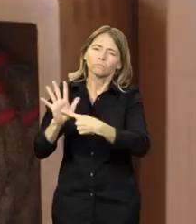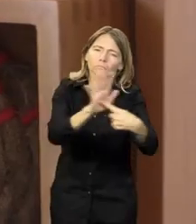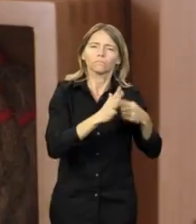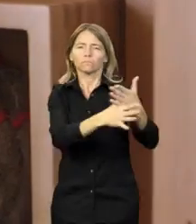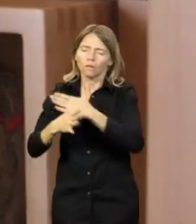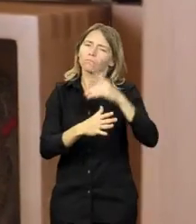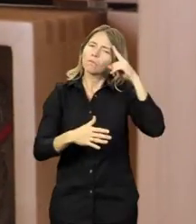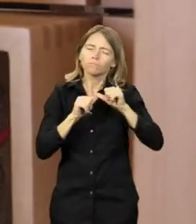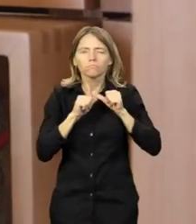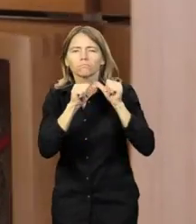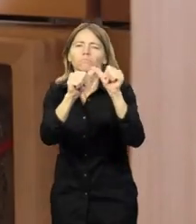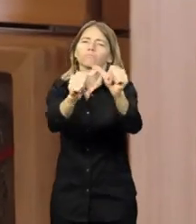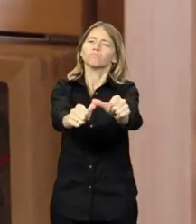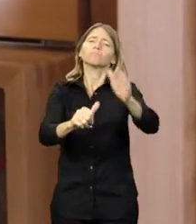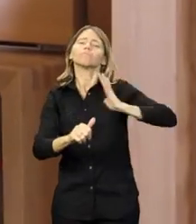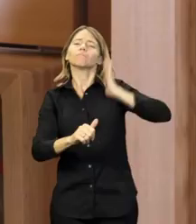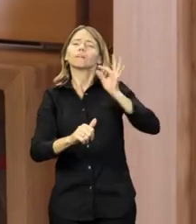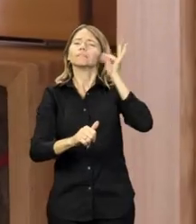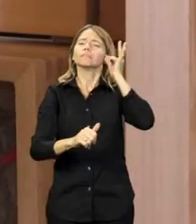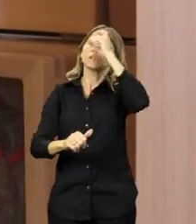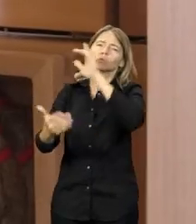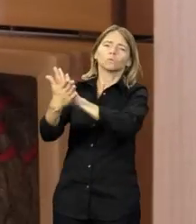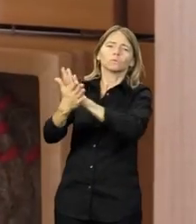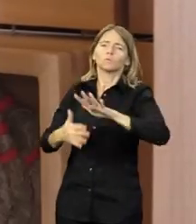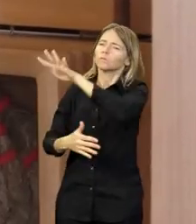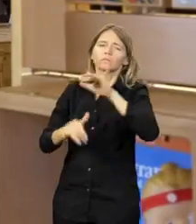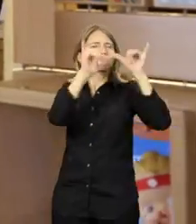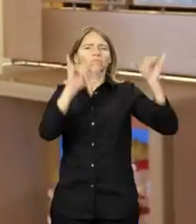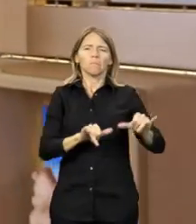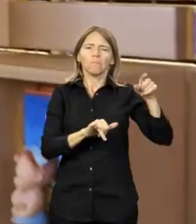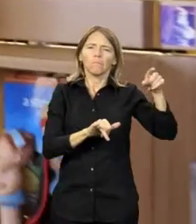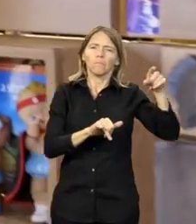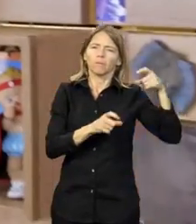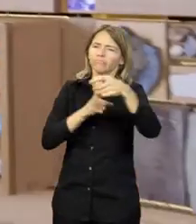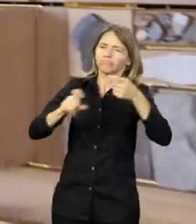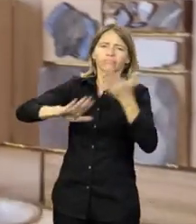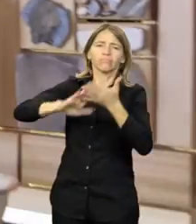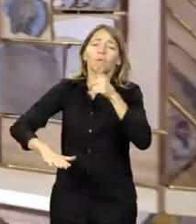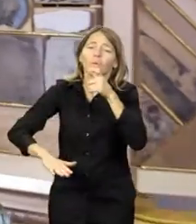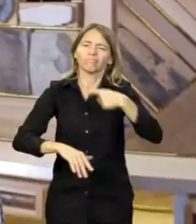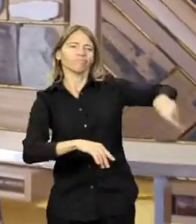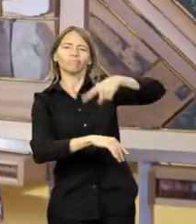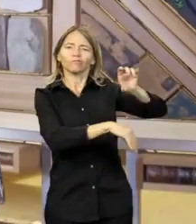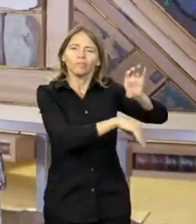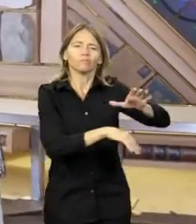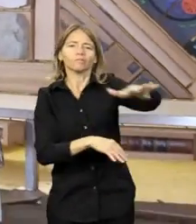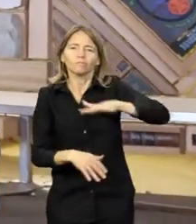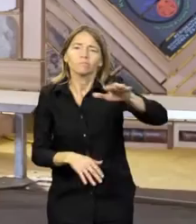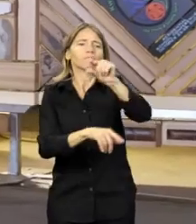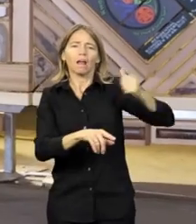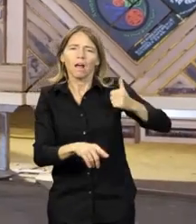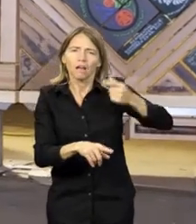Indian residential school era. The system created and run by churches and the Canadian government to take the